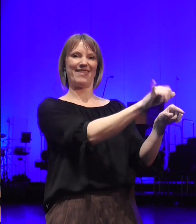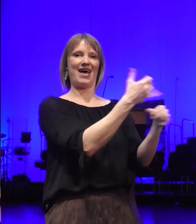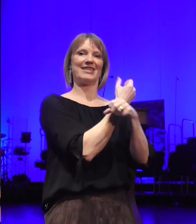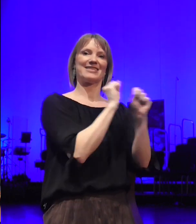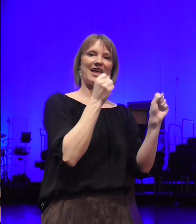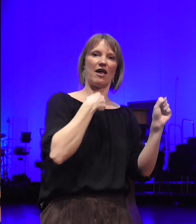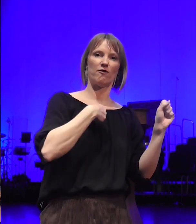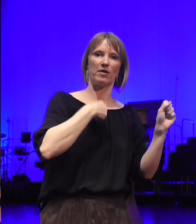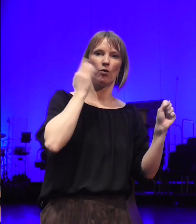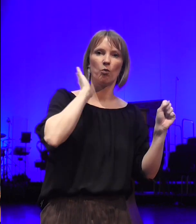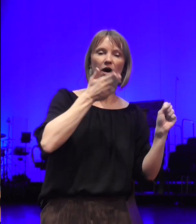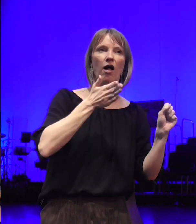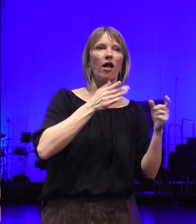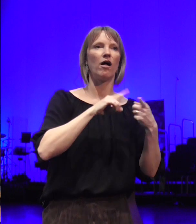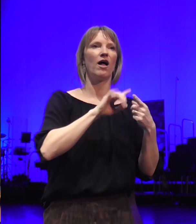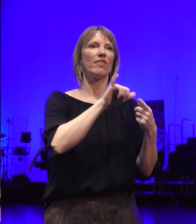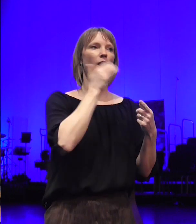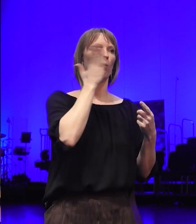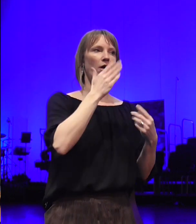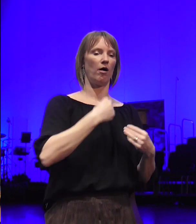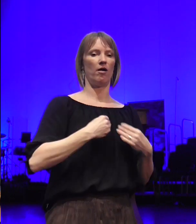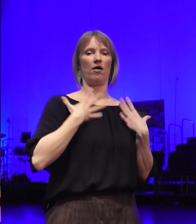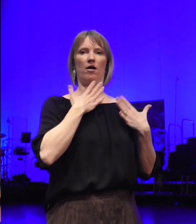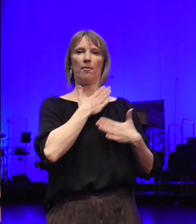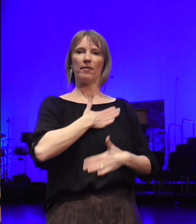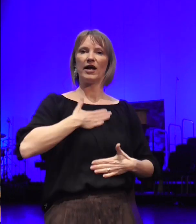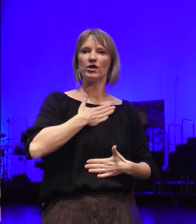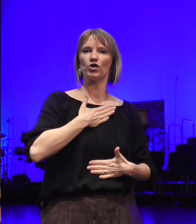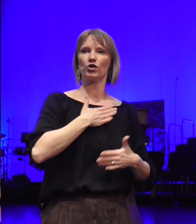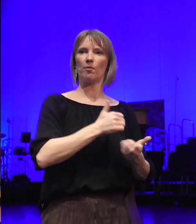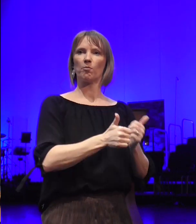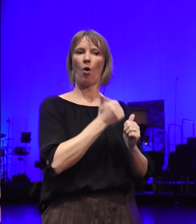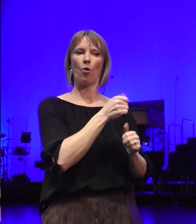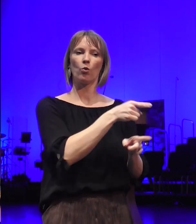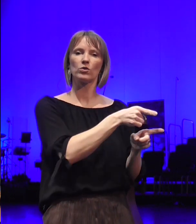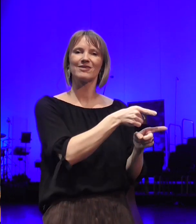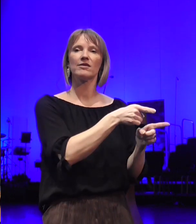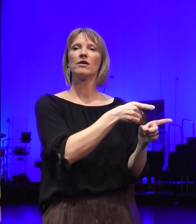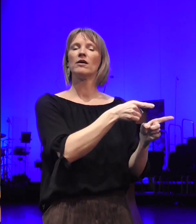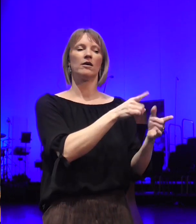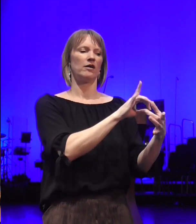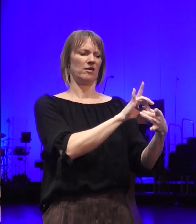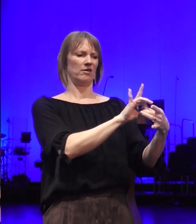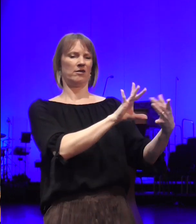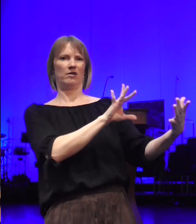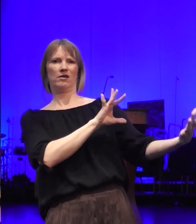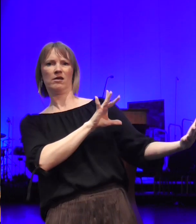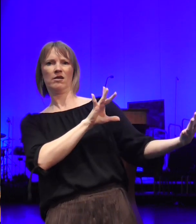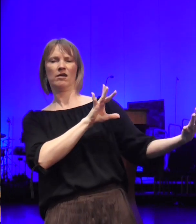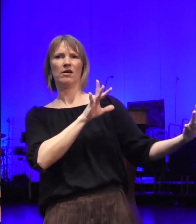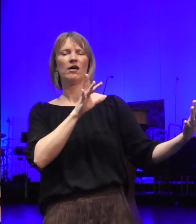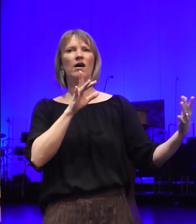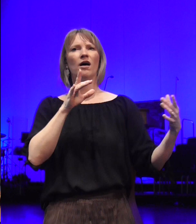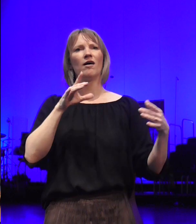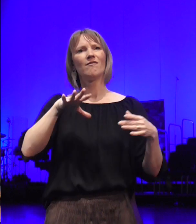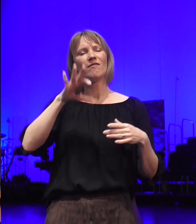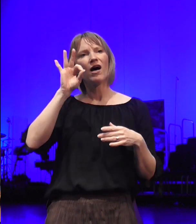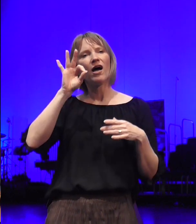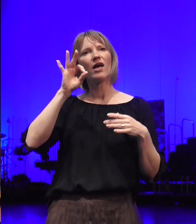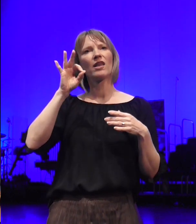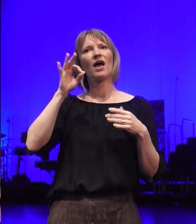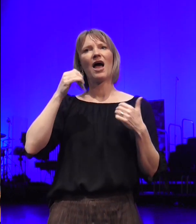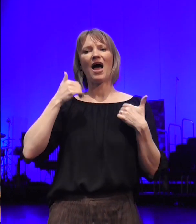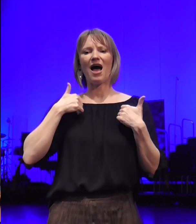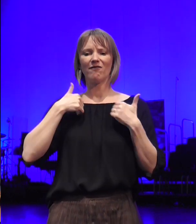will give me the most pleasure. And we find that we can rediscover a deeper walk with our own